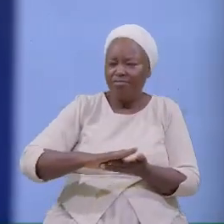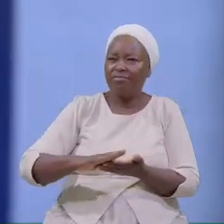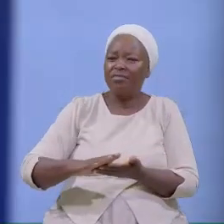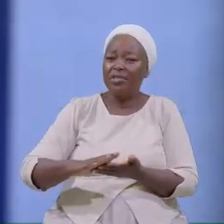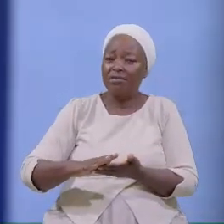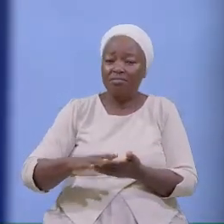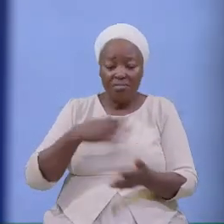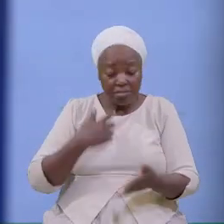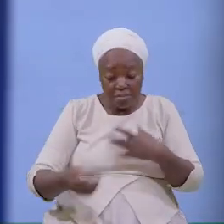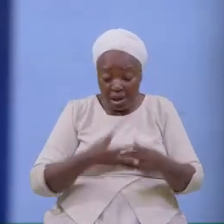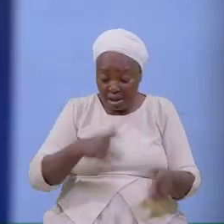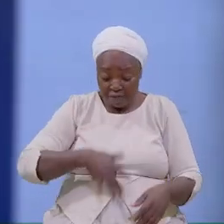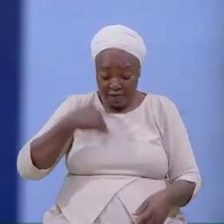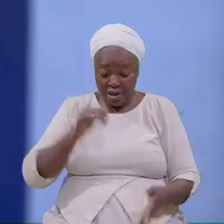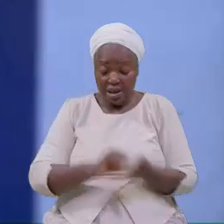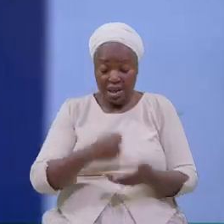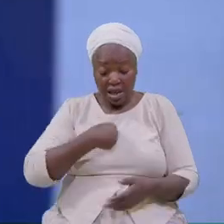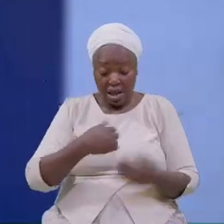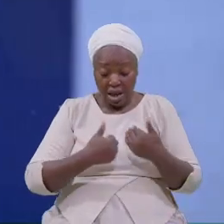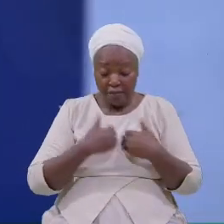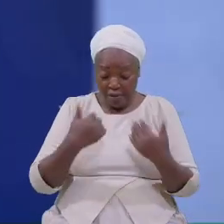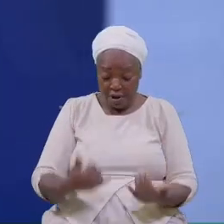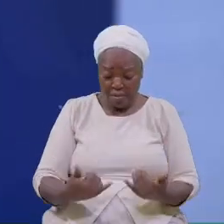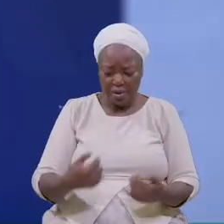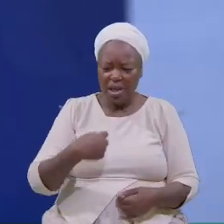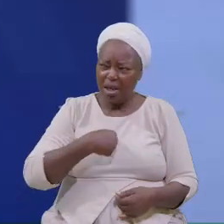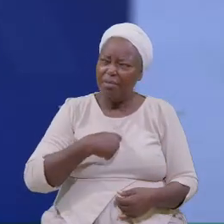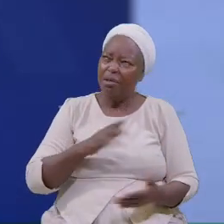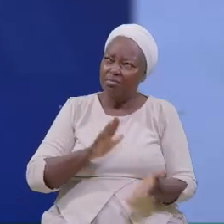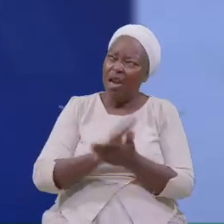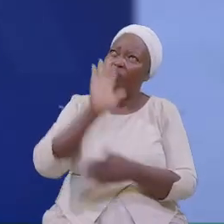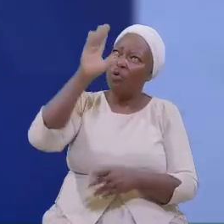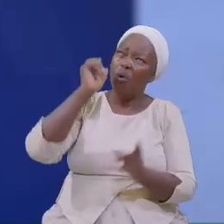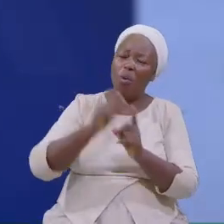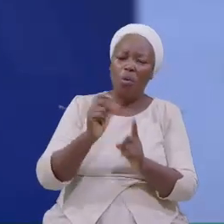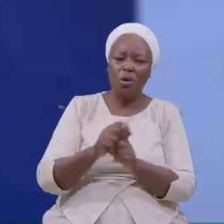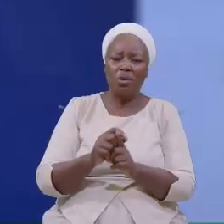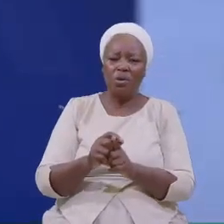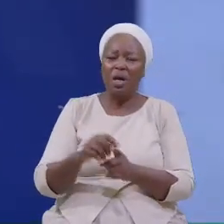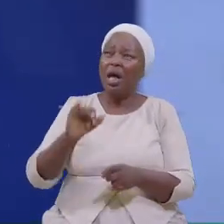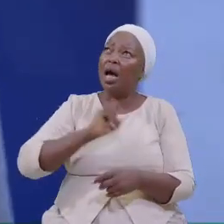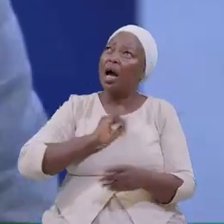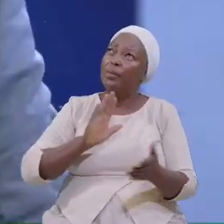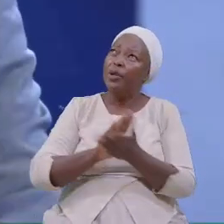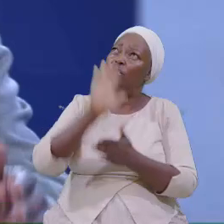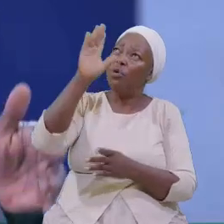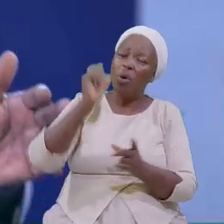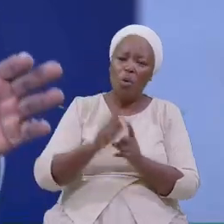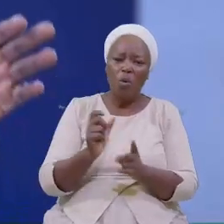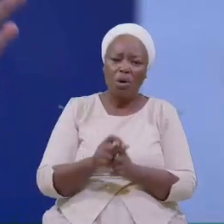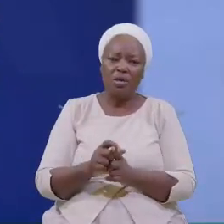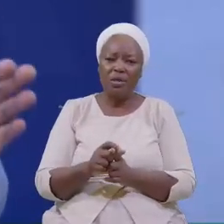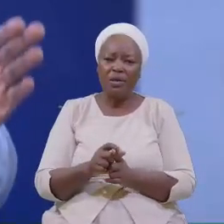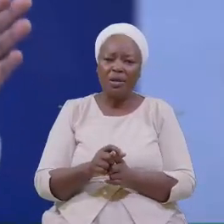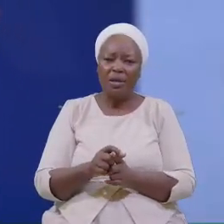Whatever feeling I have, I trust your word. I believe your word